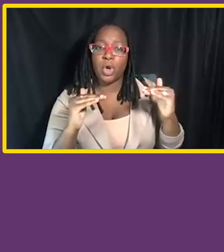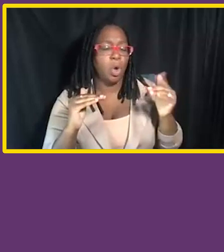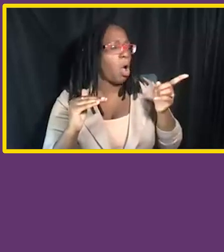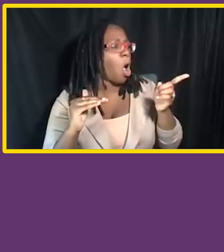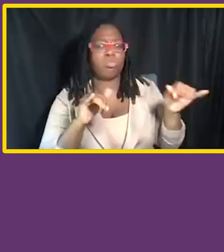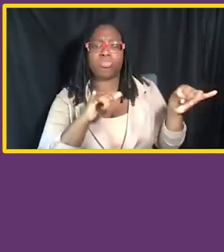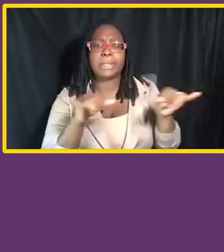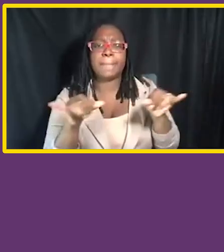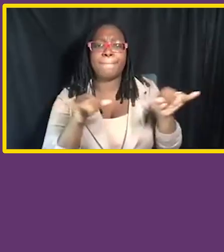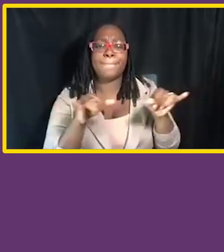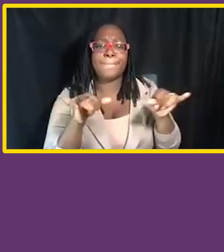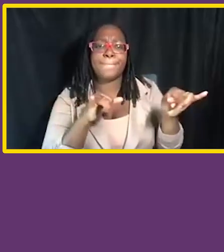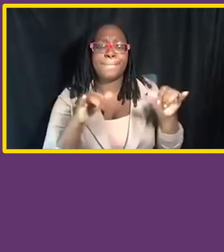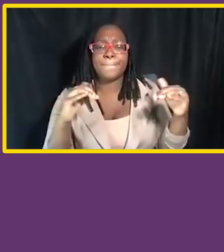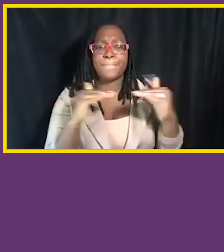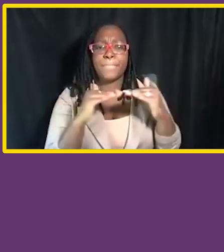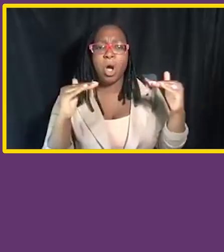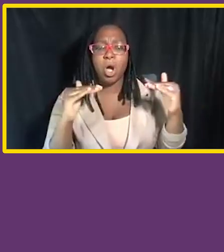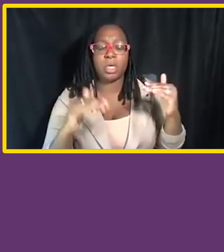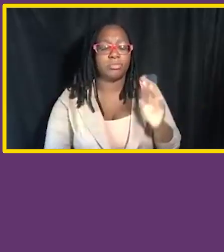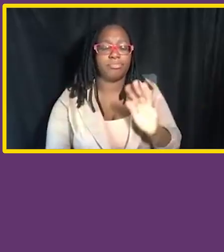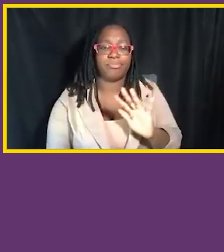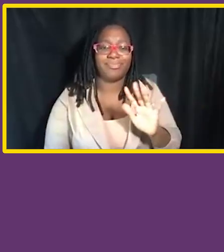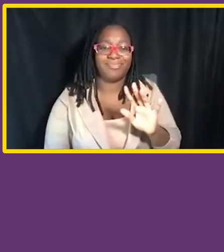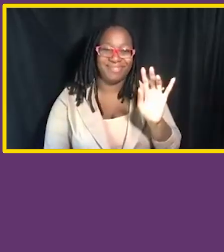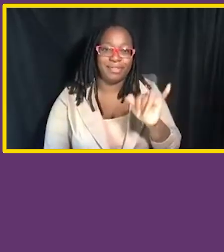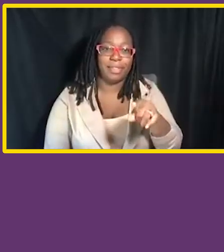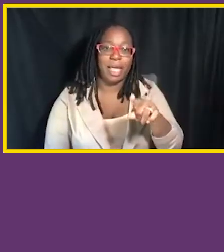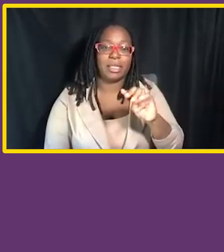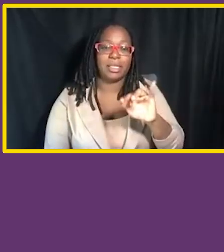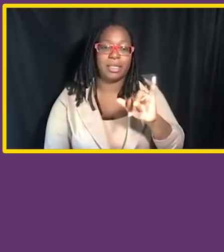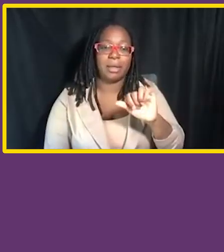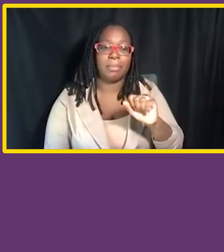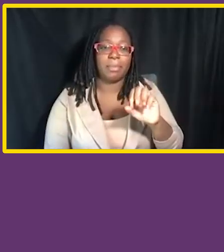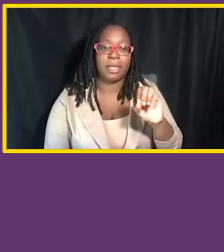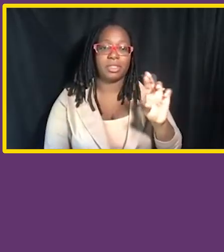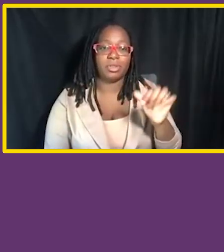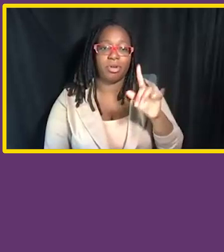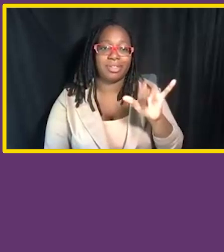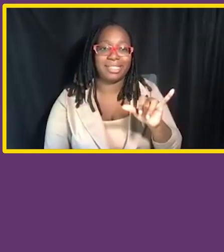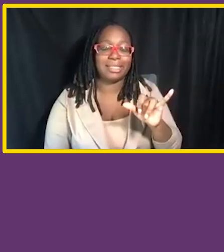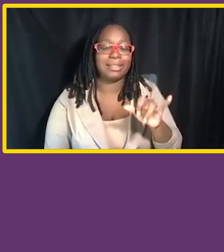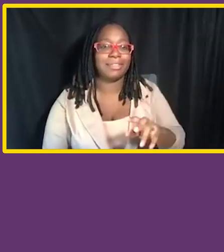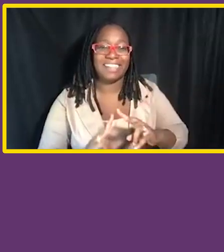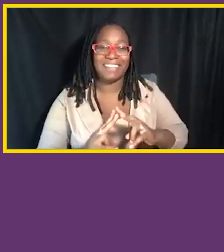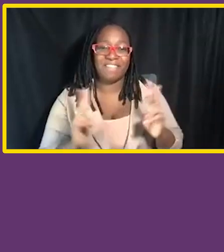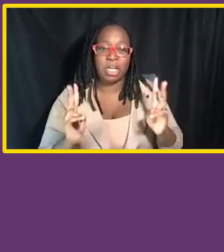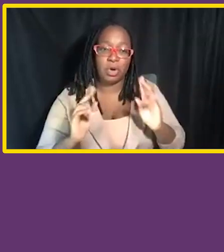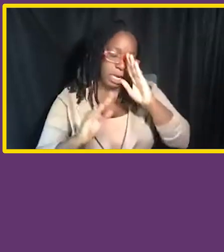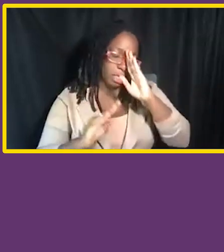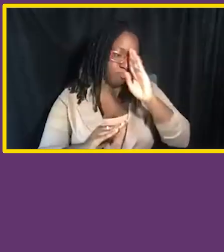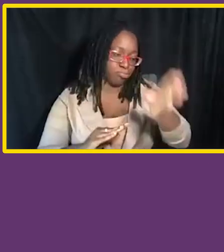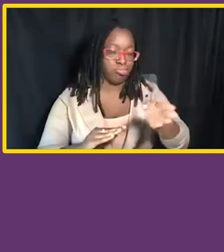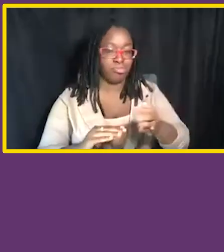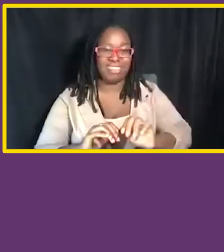her. That is misogynoir at its most blatant and just clear form for